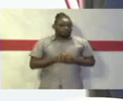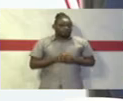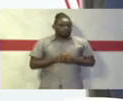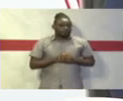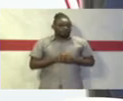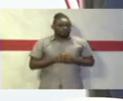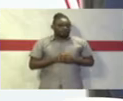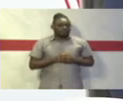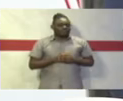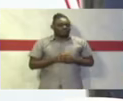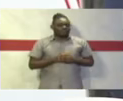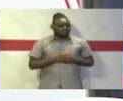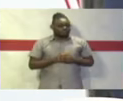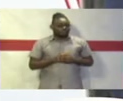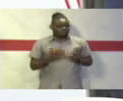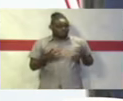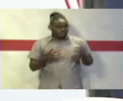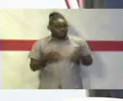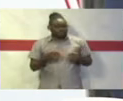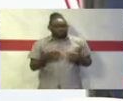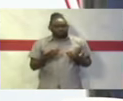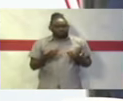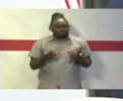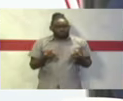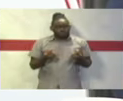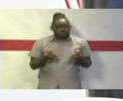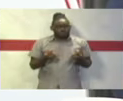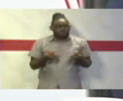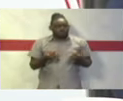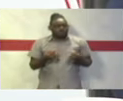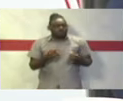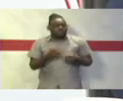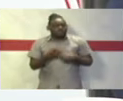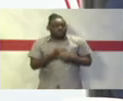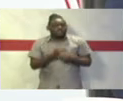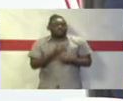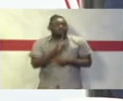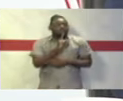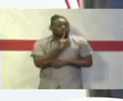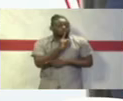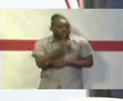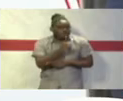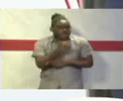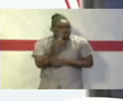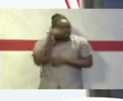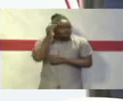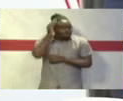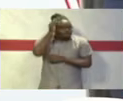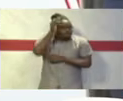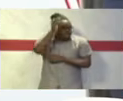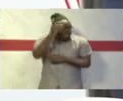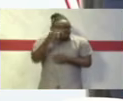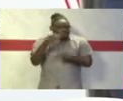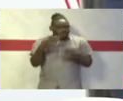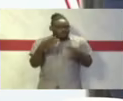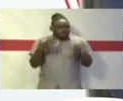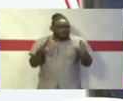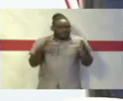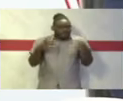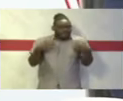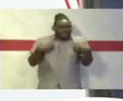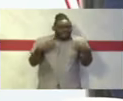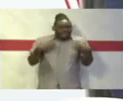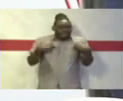engage as a barrier to deter a possible future influx of NCD patients into the hospital